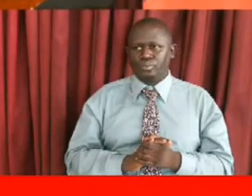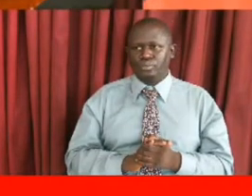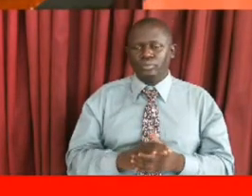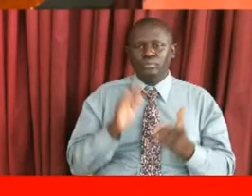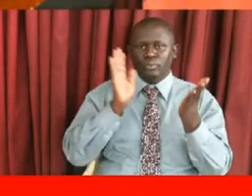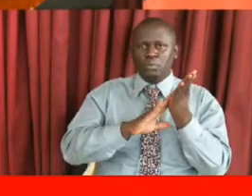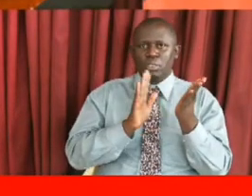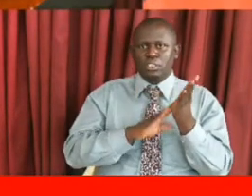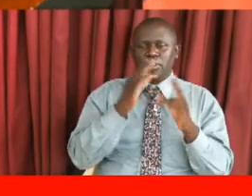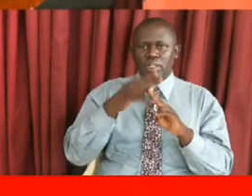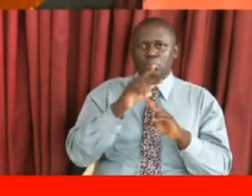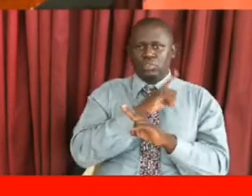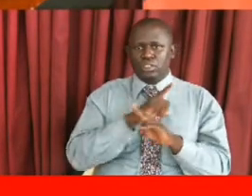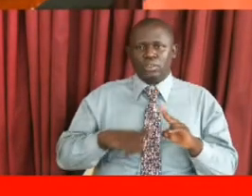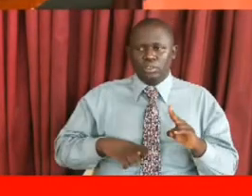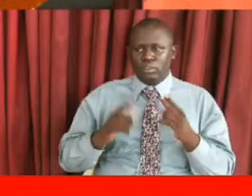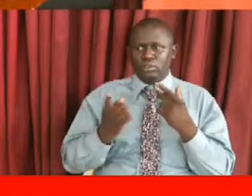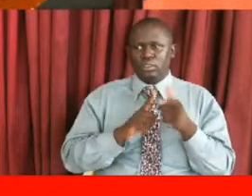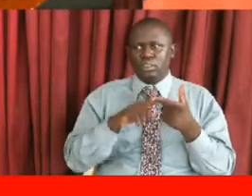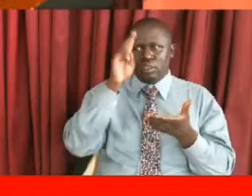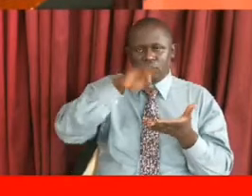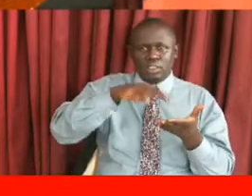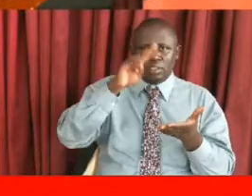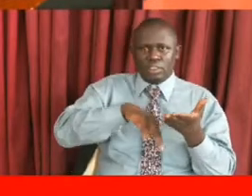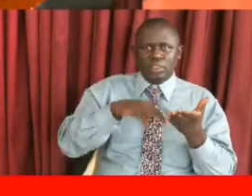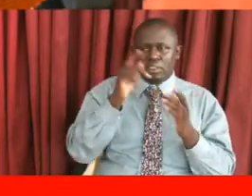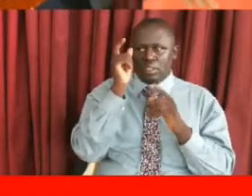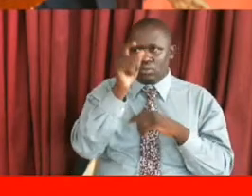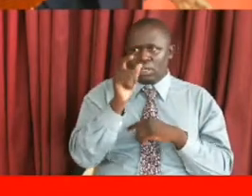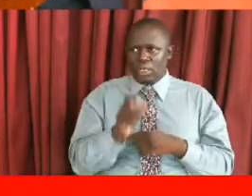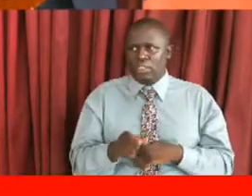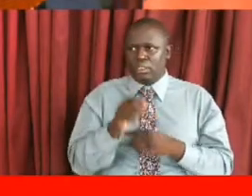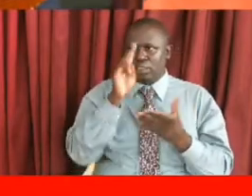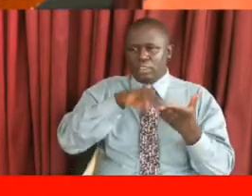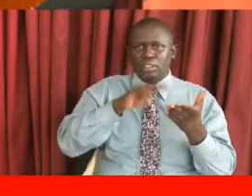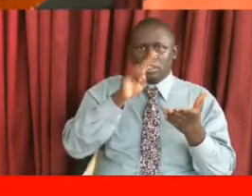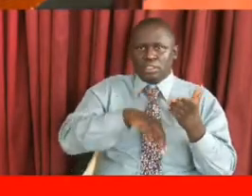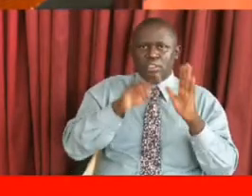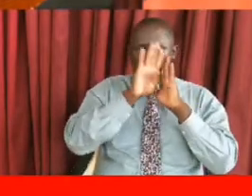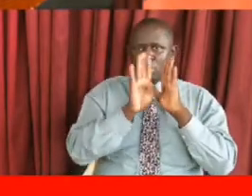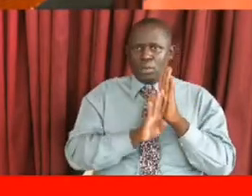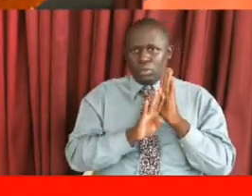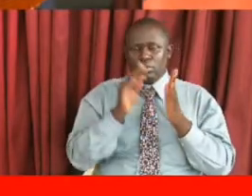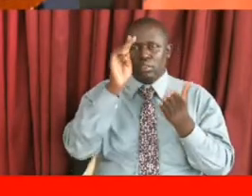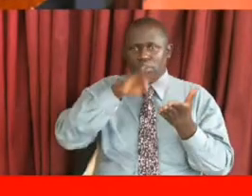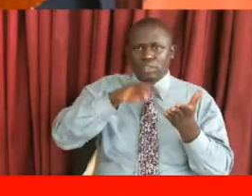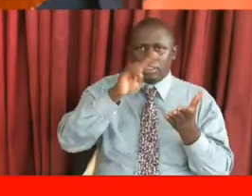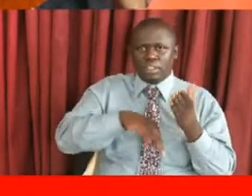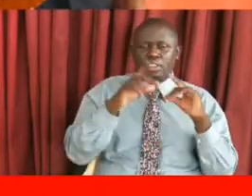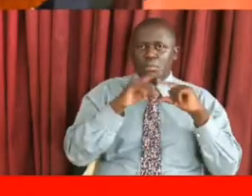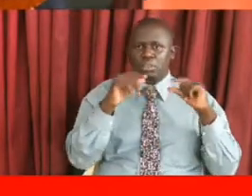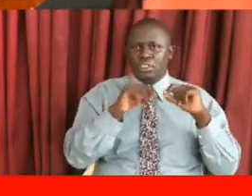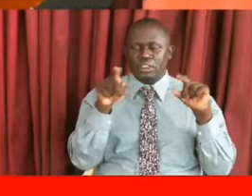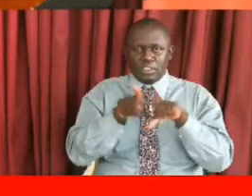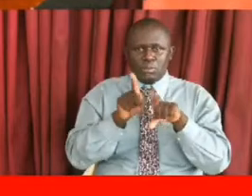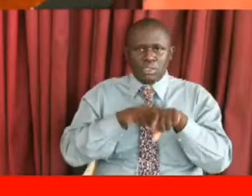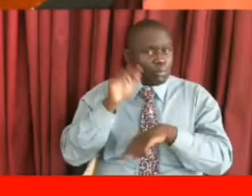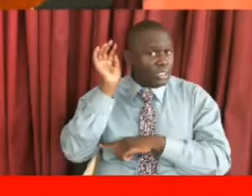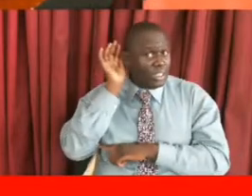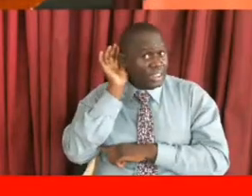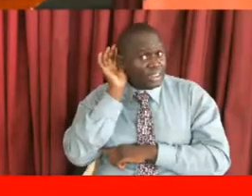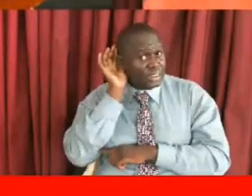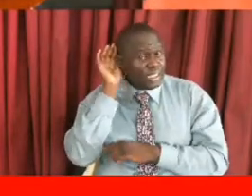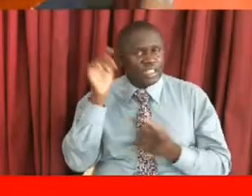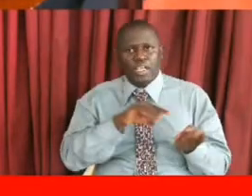praise the name of the Lord read the word read the Bible read the message listen to the message come